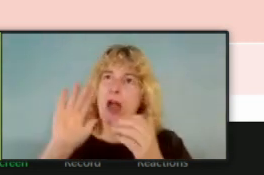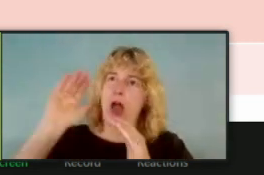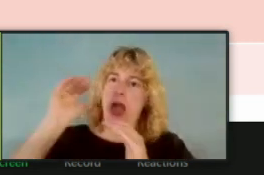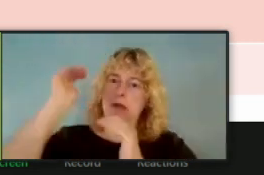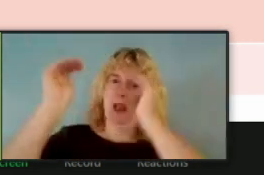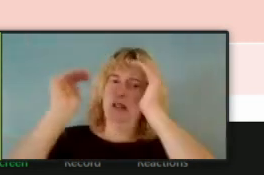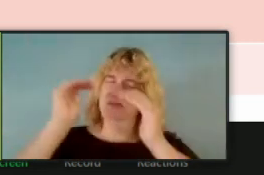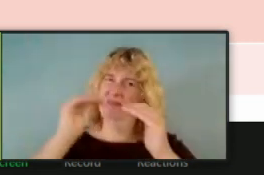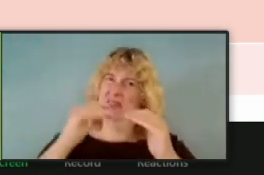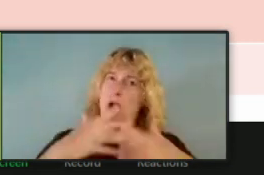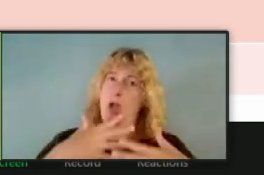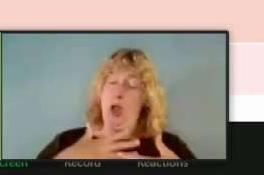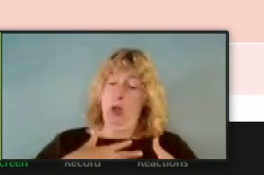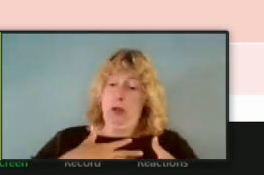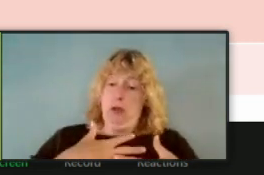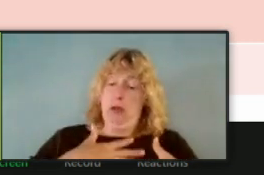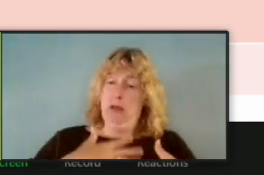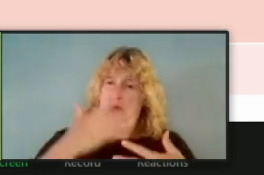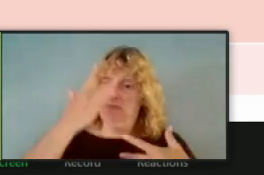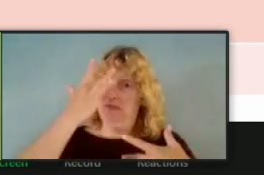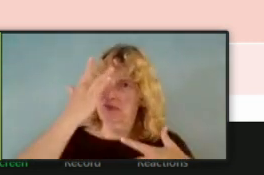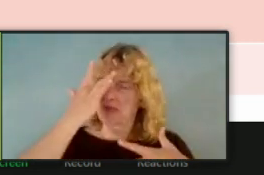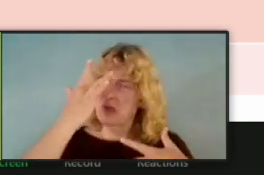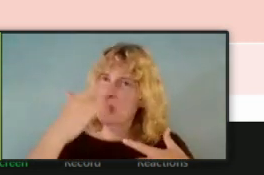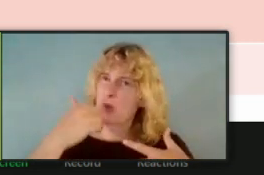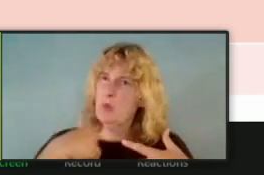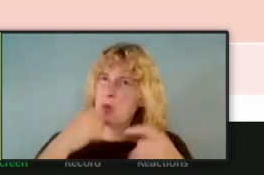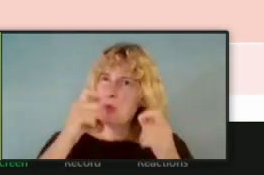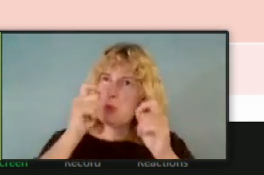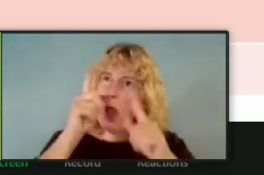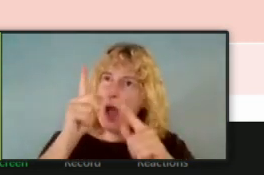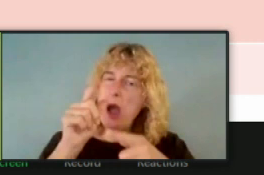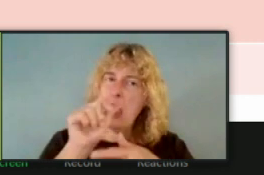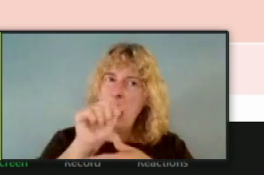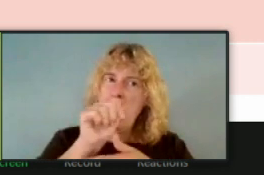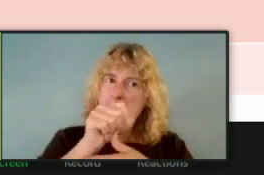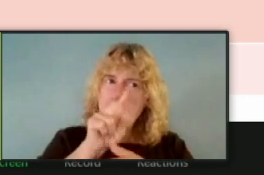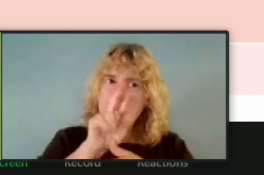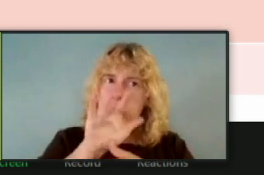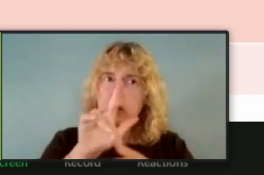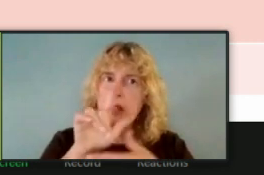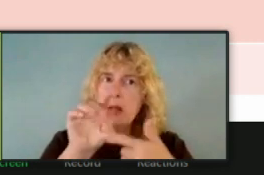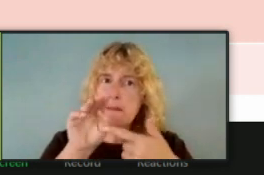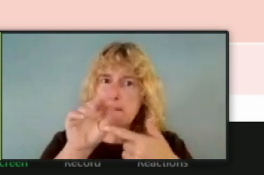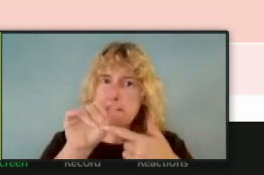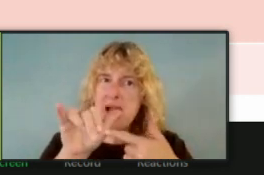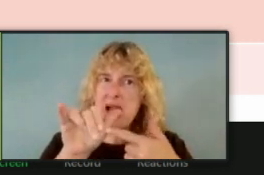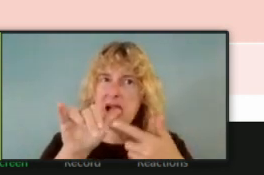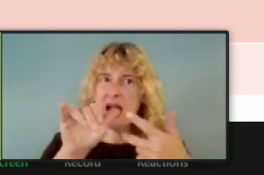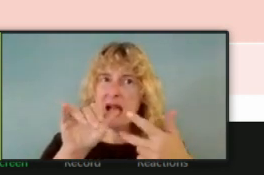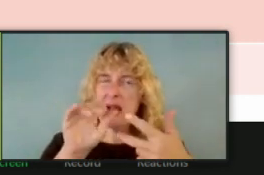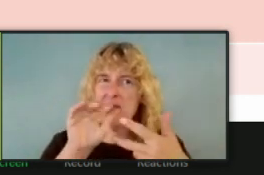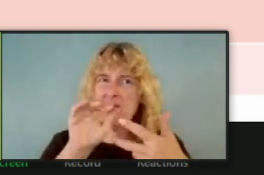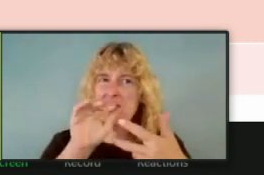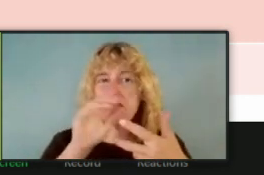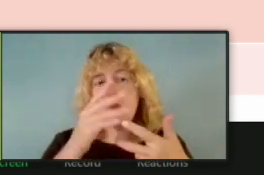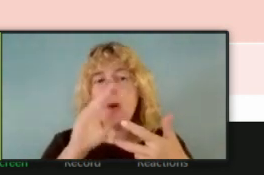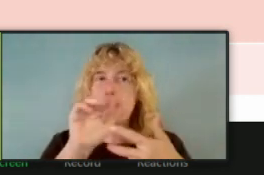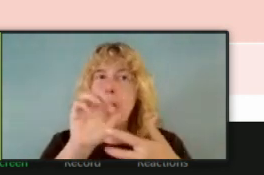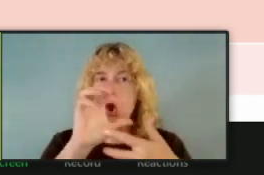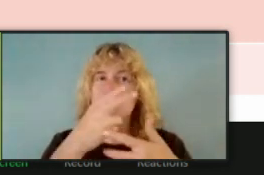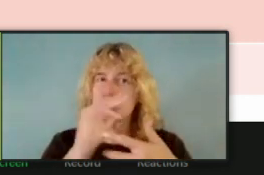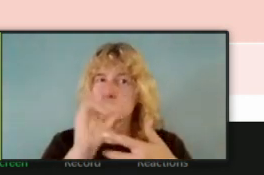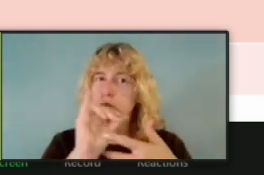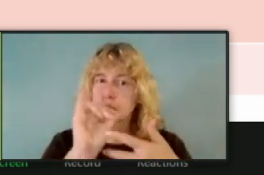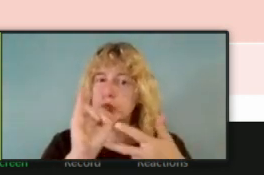in April and May and in late March how many patients were coming in with GI symptoms. And then